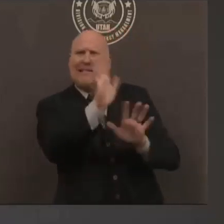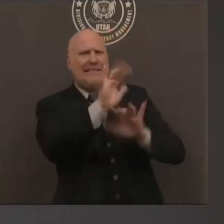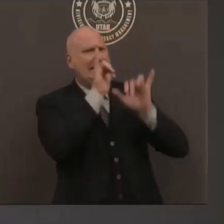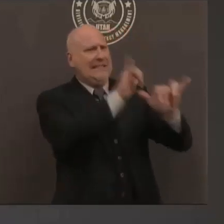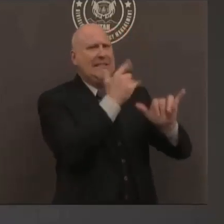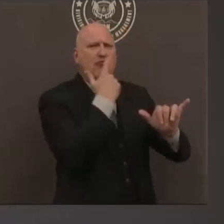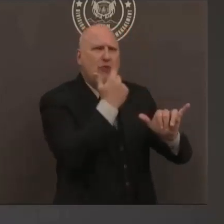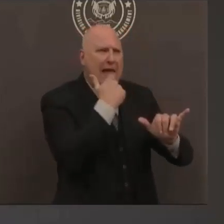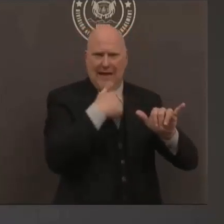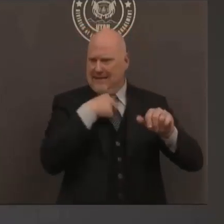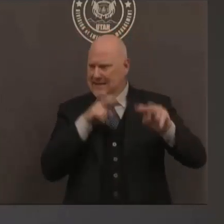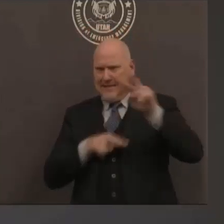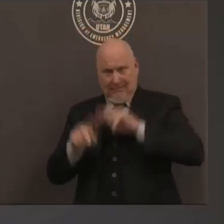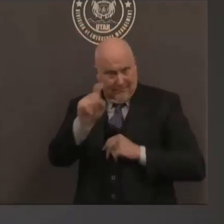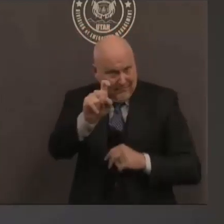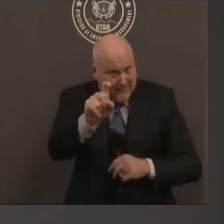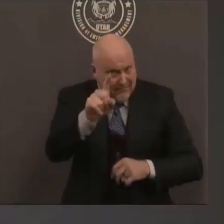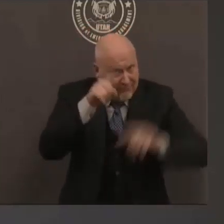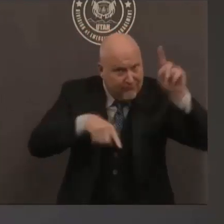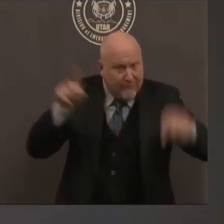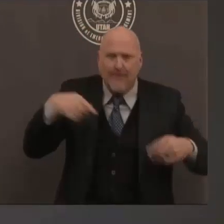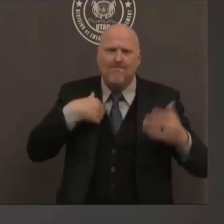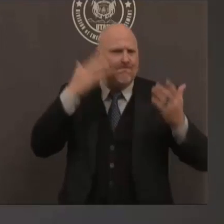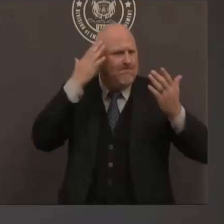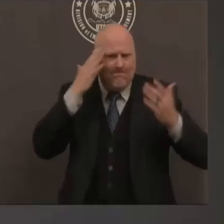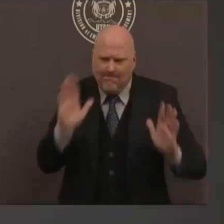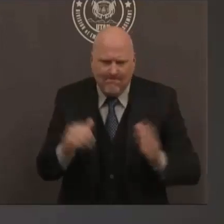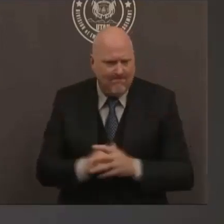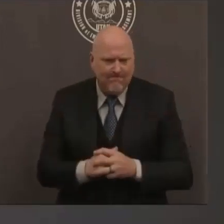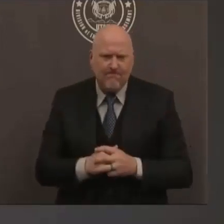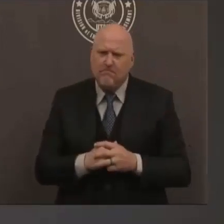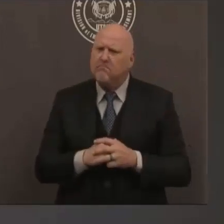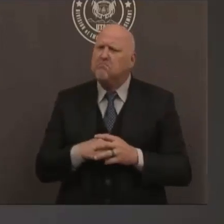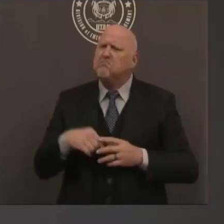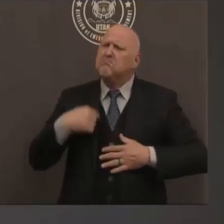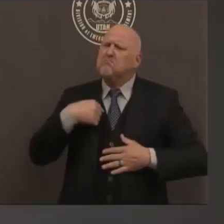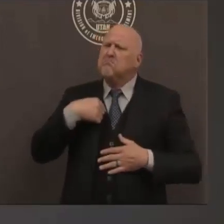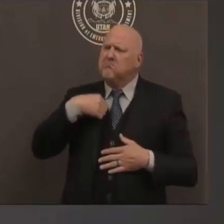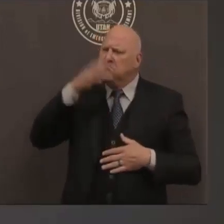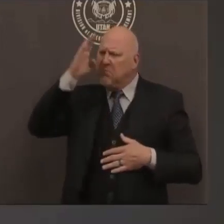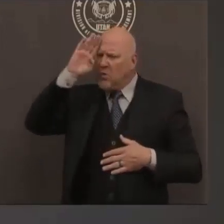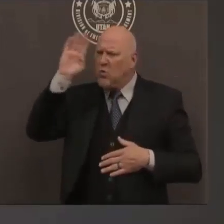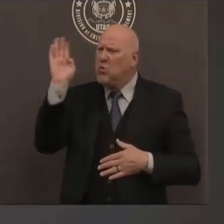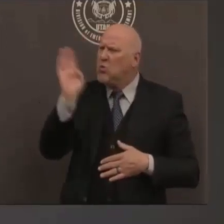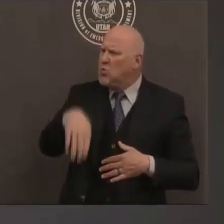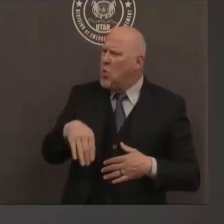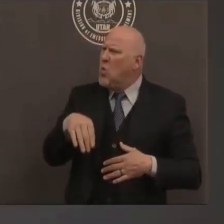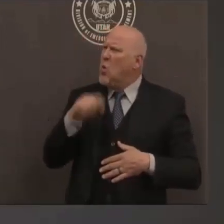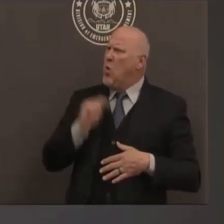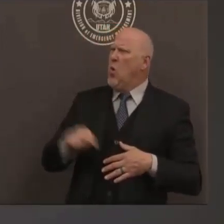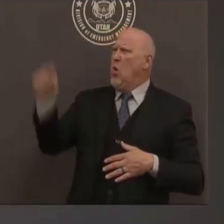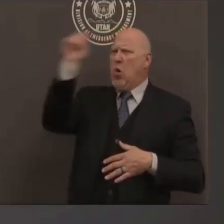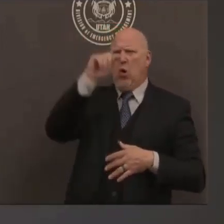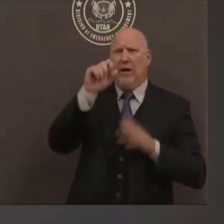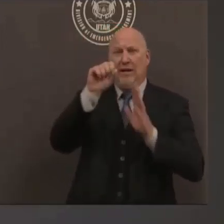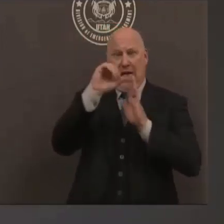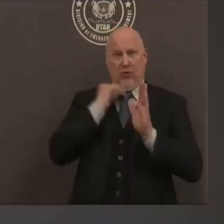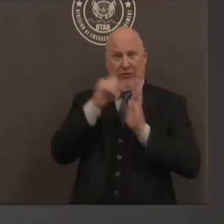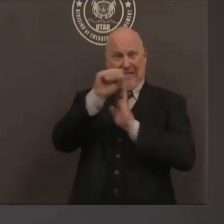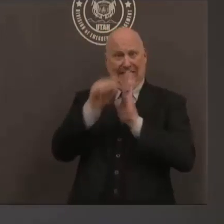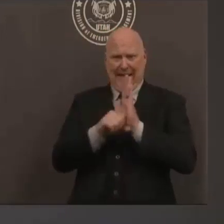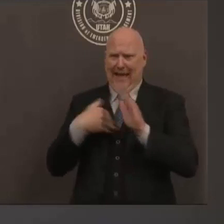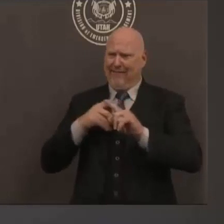some recommendations as far as how we will in fact address those things. Changes to our health risk guidance needs to be taken into